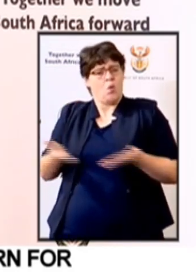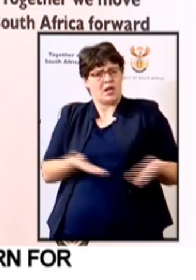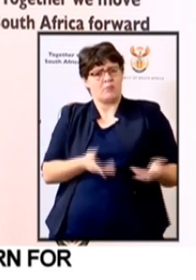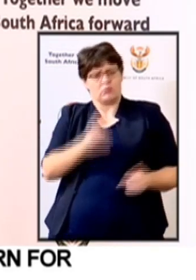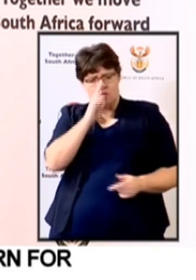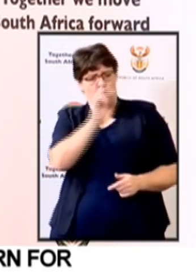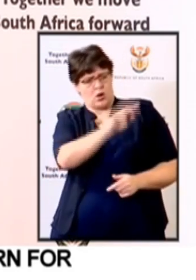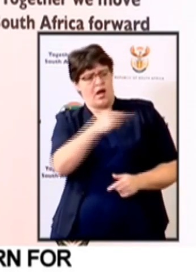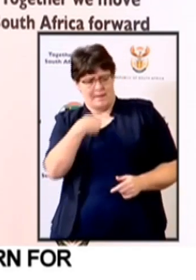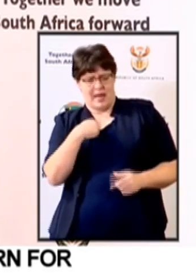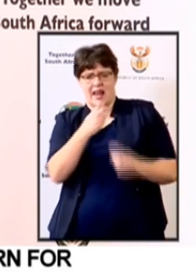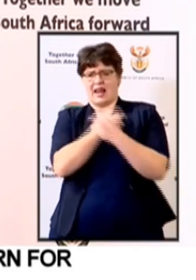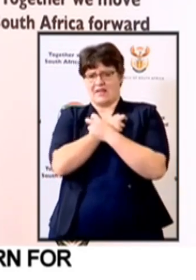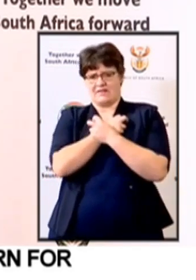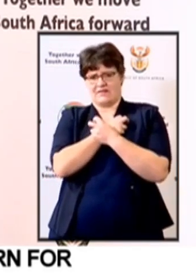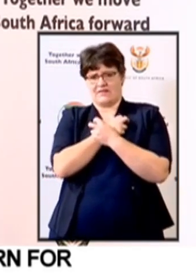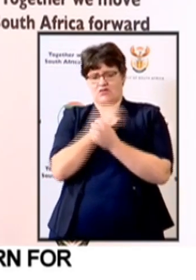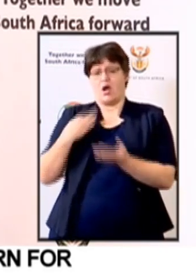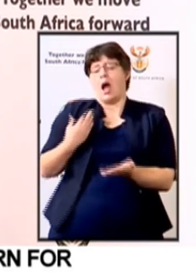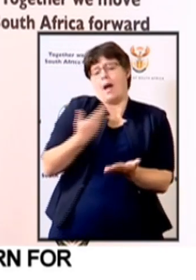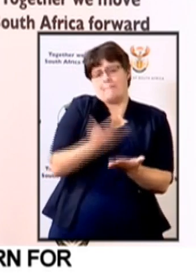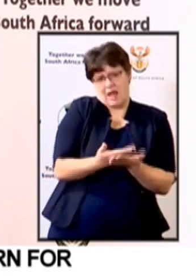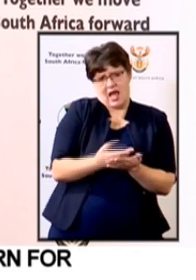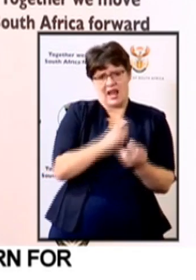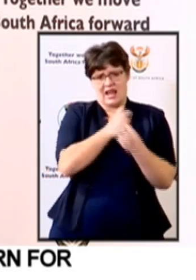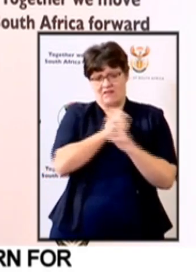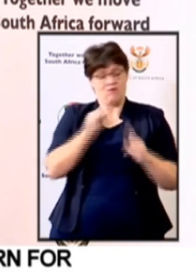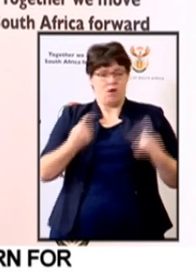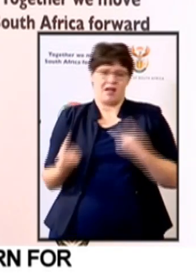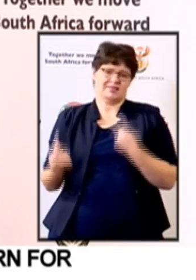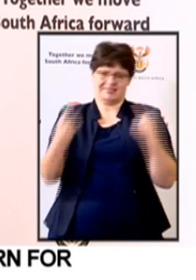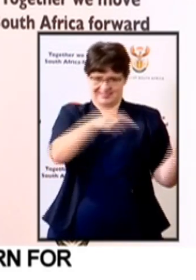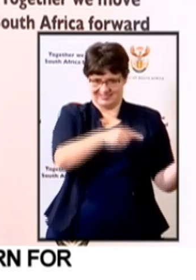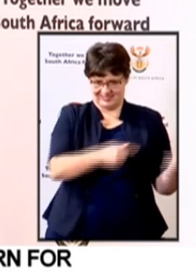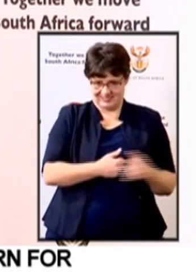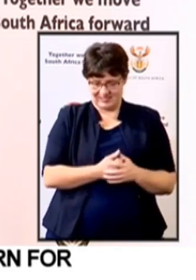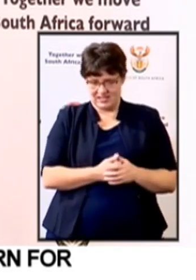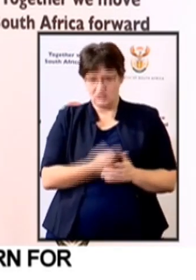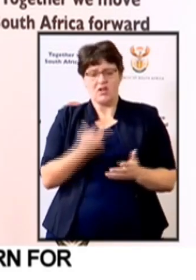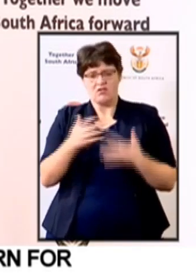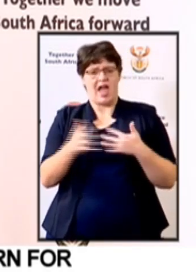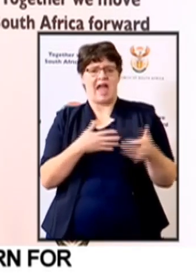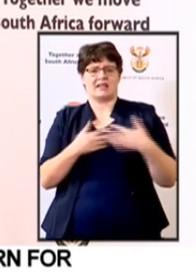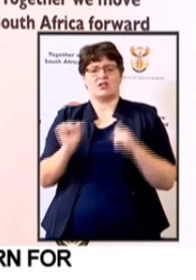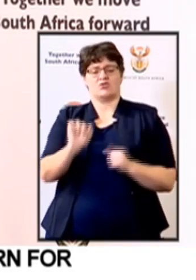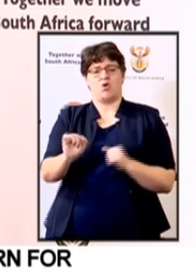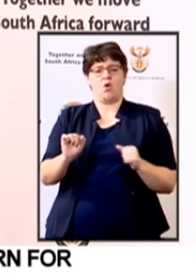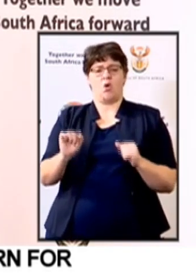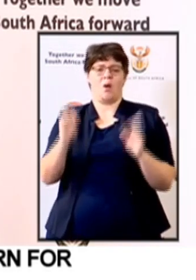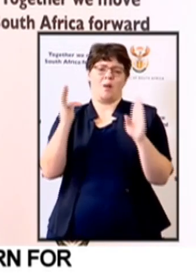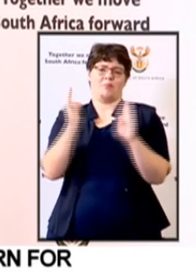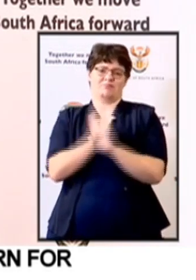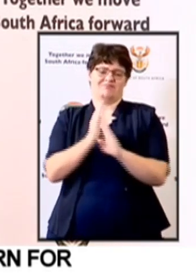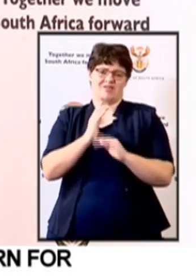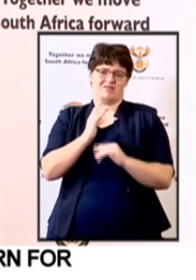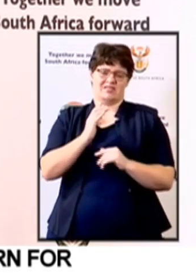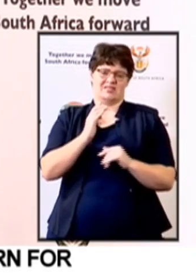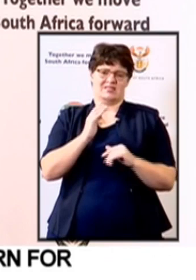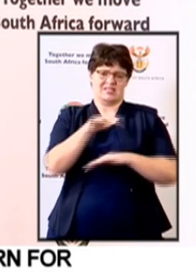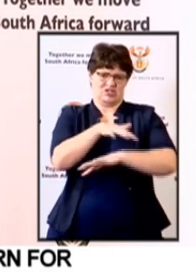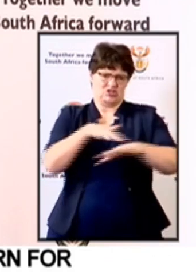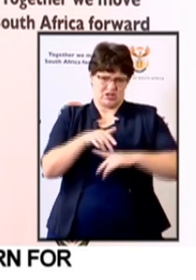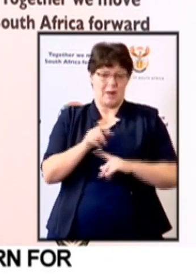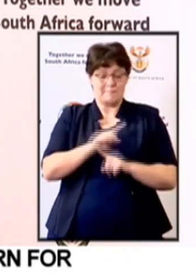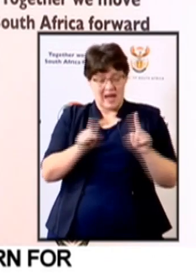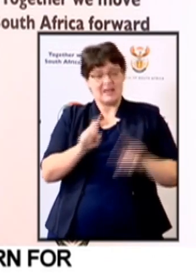at your leave and consider applying for leave where possible to be able to deal with your personal circumstances. But it's an issue that must be